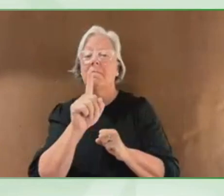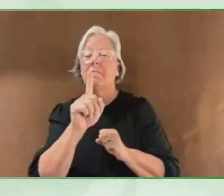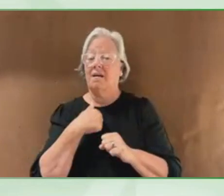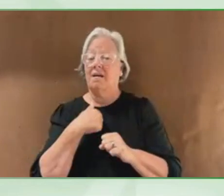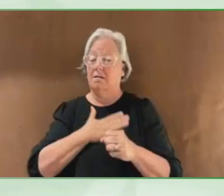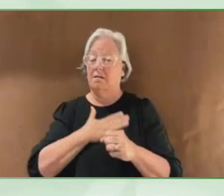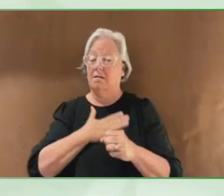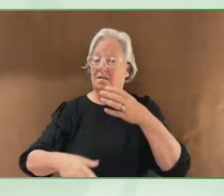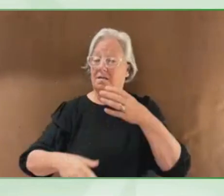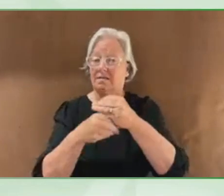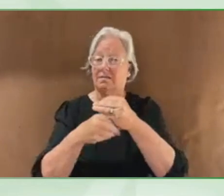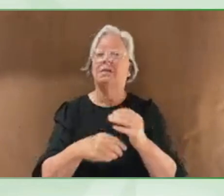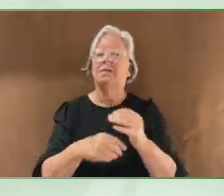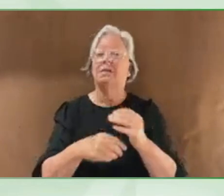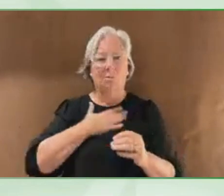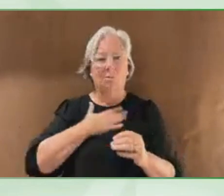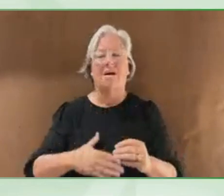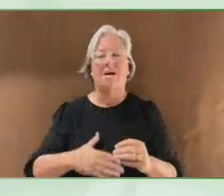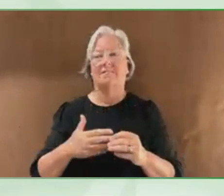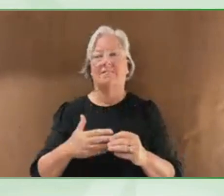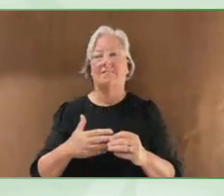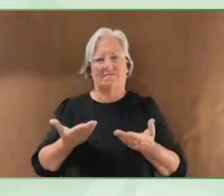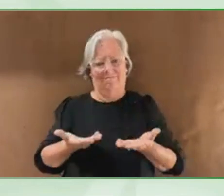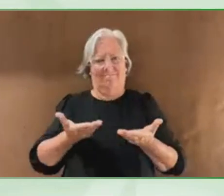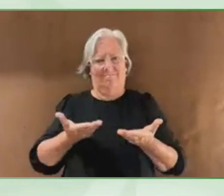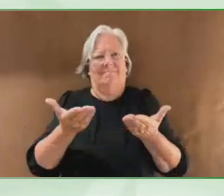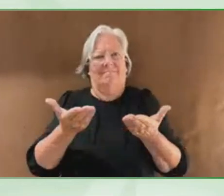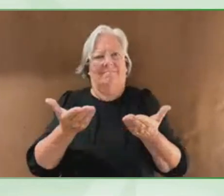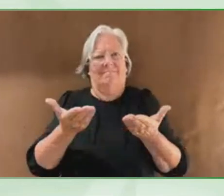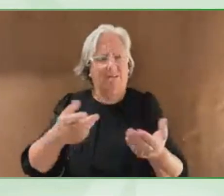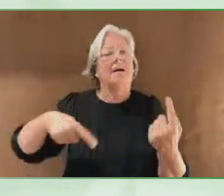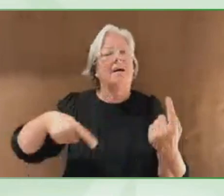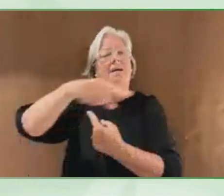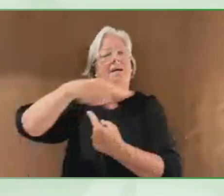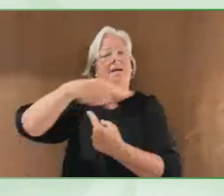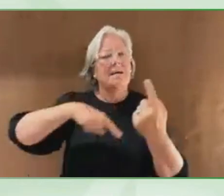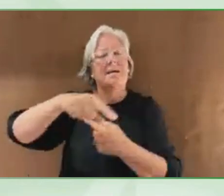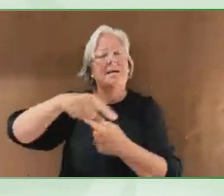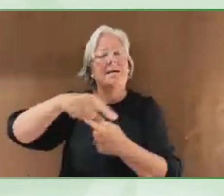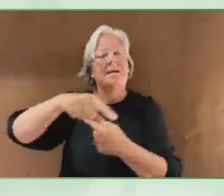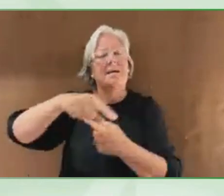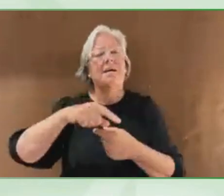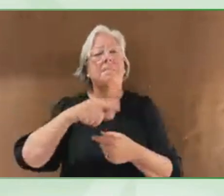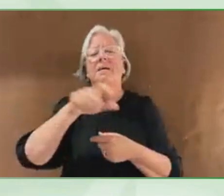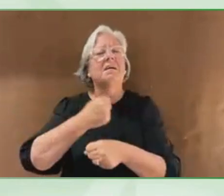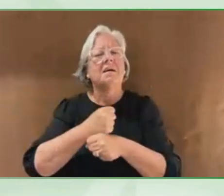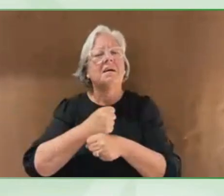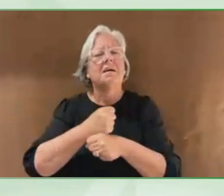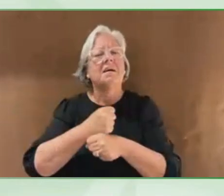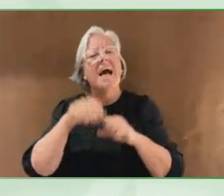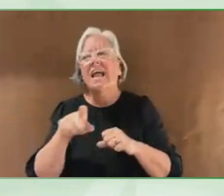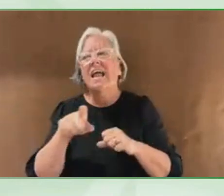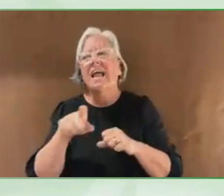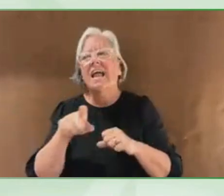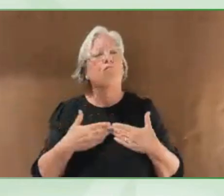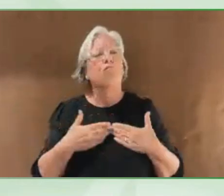that environment where people feel that they can come and talk very openly. Because again, I say to my team,